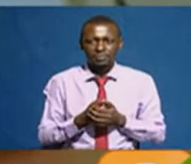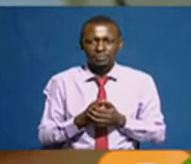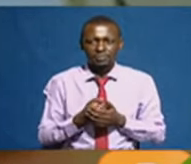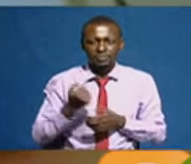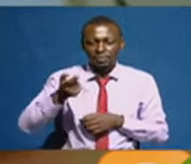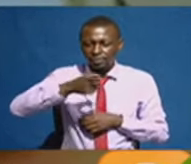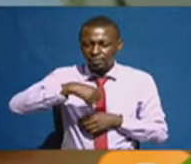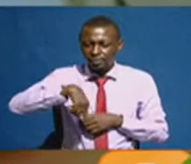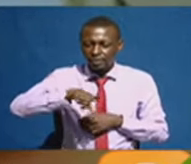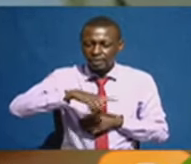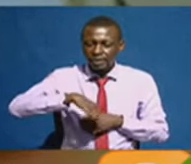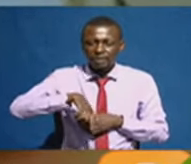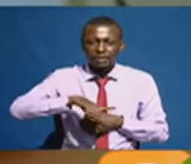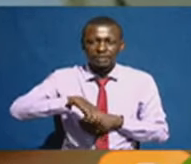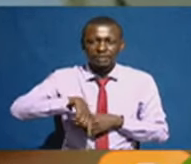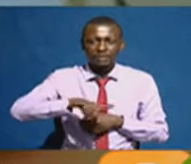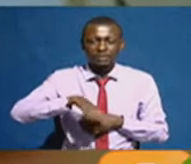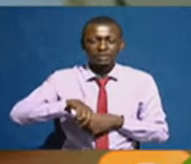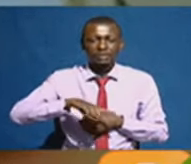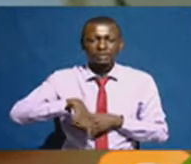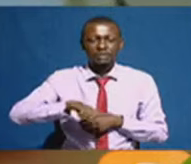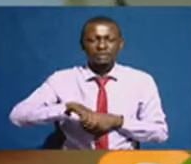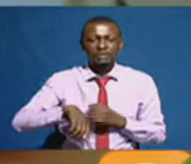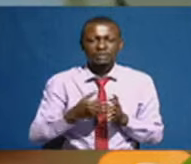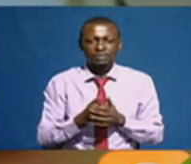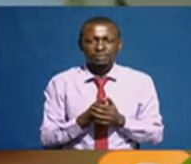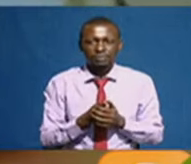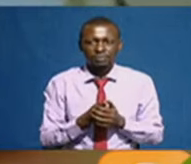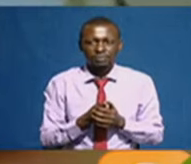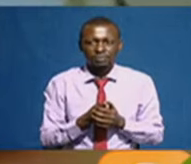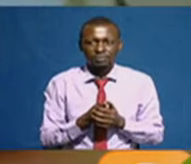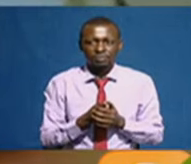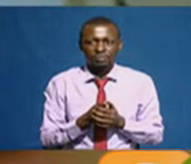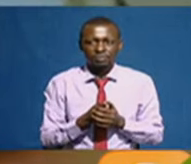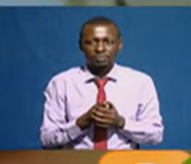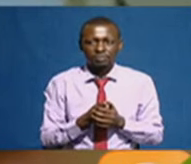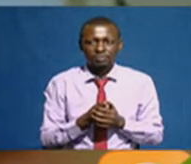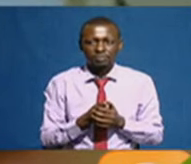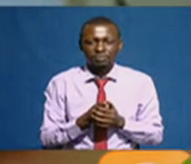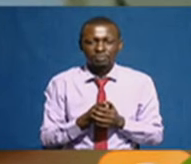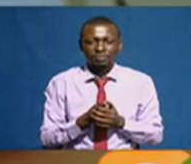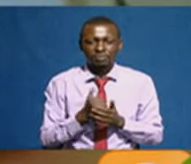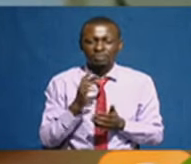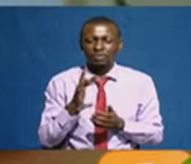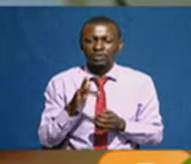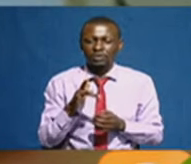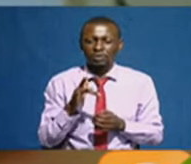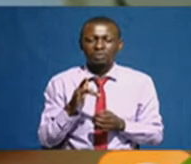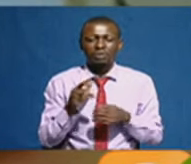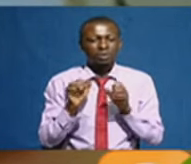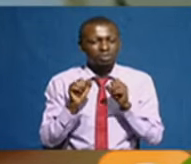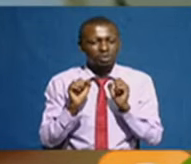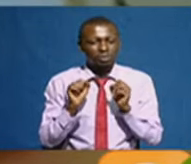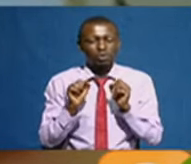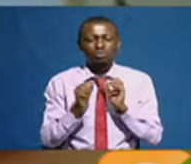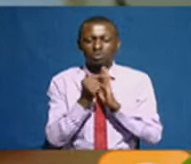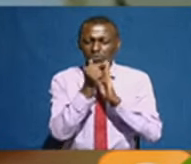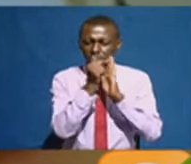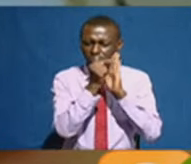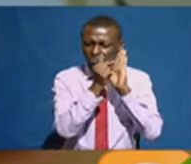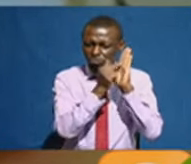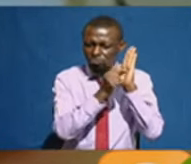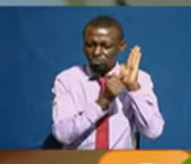also not be unfair based on facts that exist. The country is here because there was a